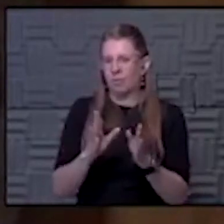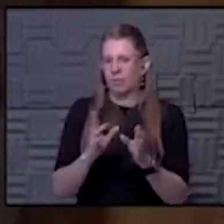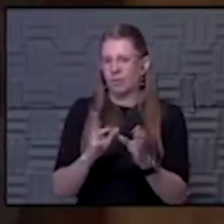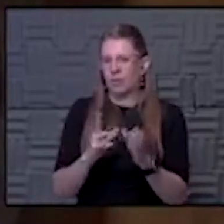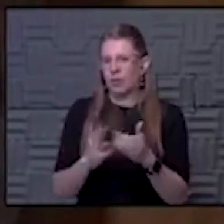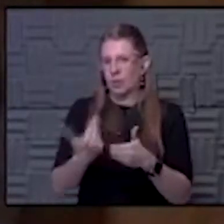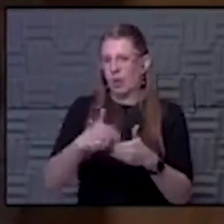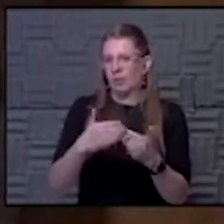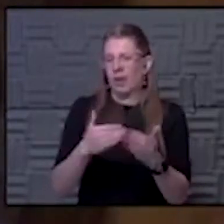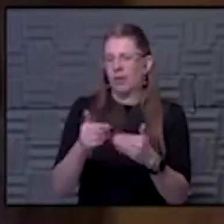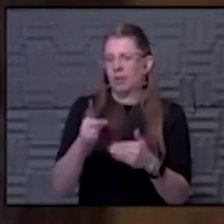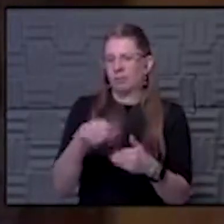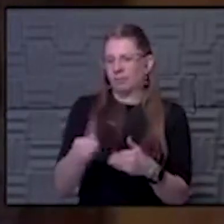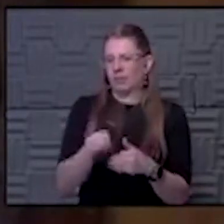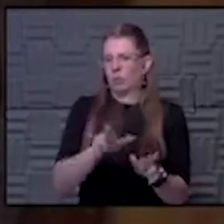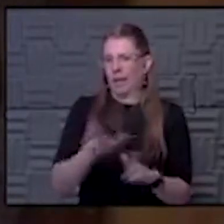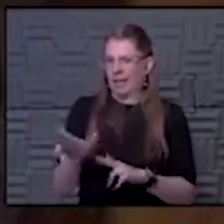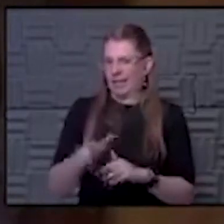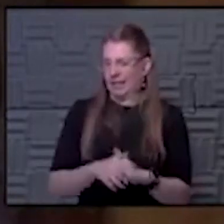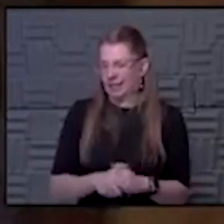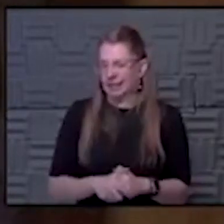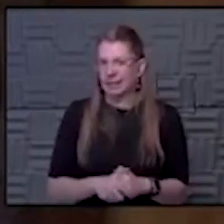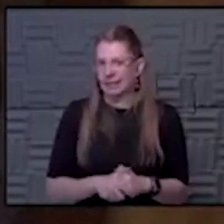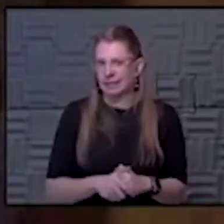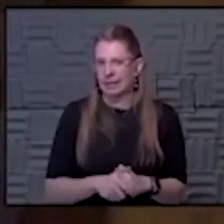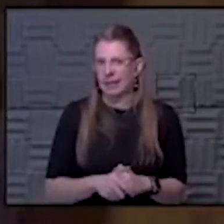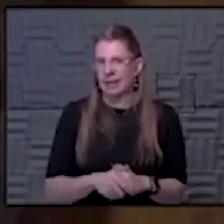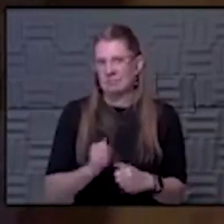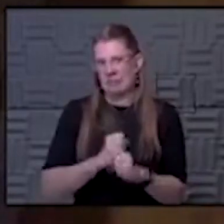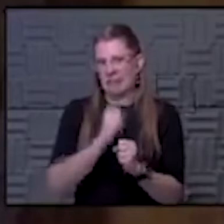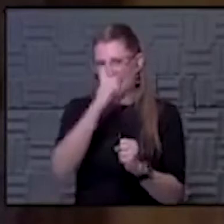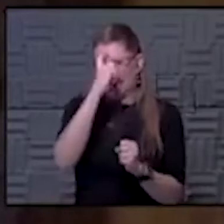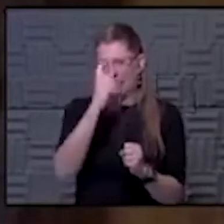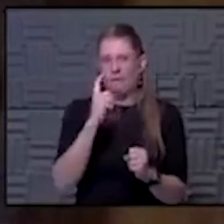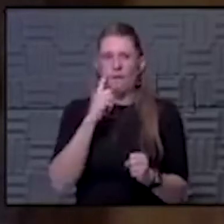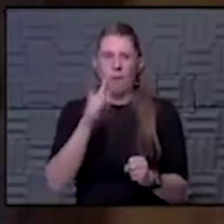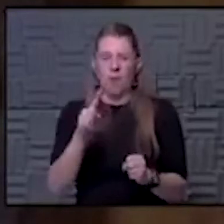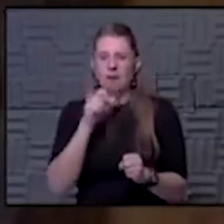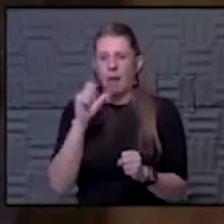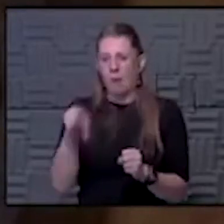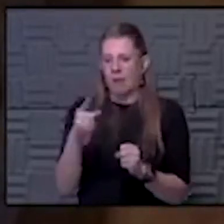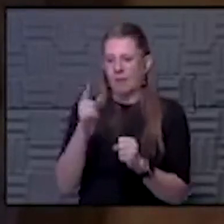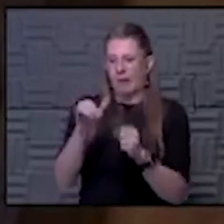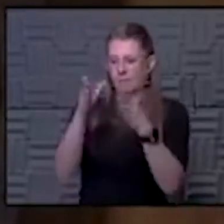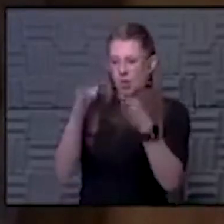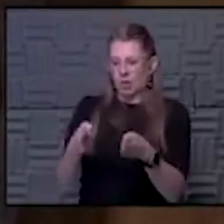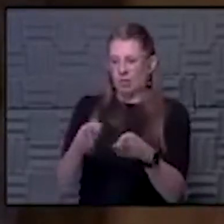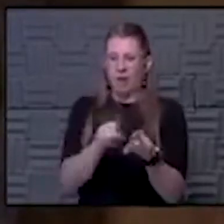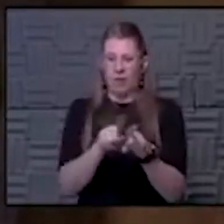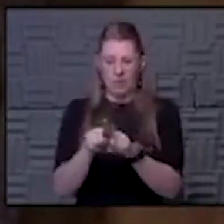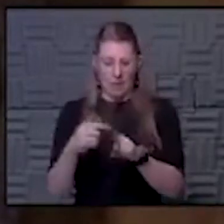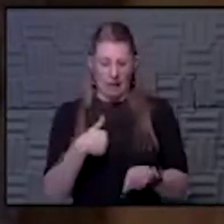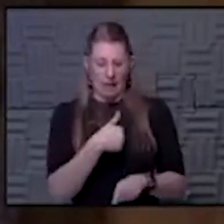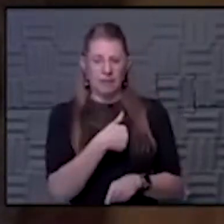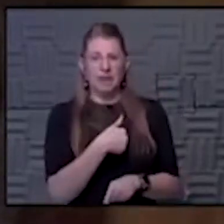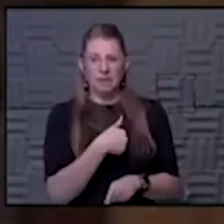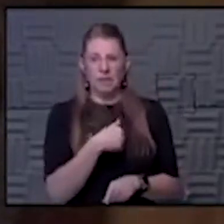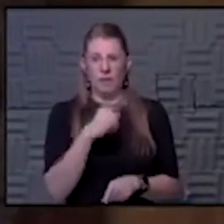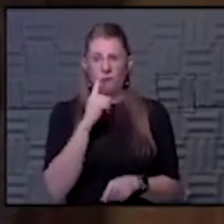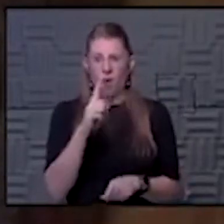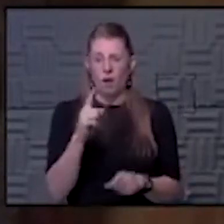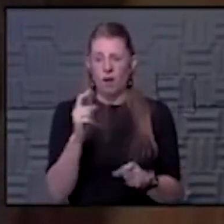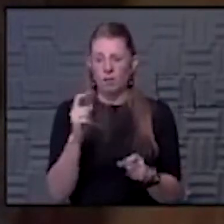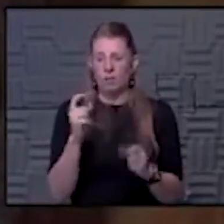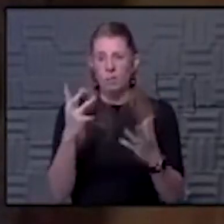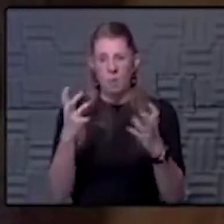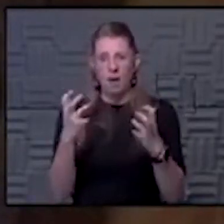ready. I would expect that would make the most sense for not only that person, but also for us in our desire to get as many